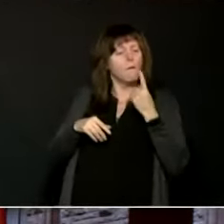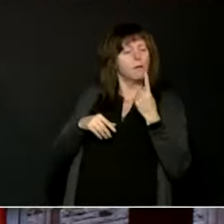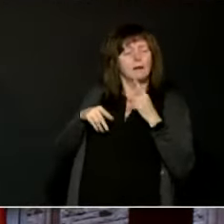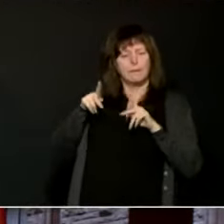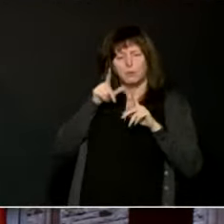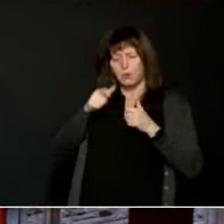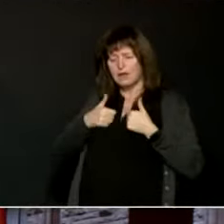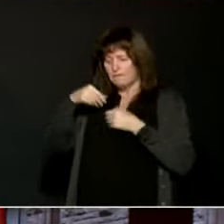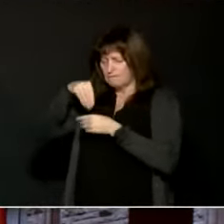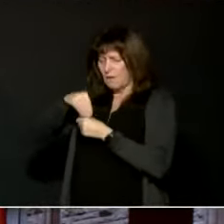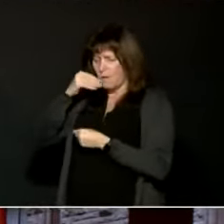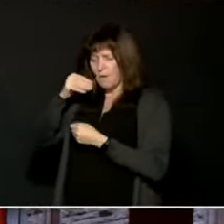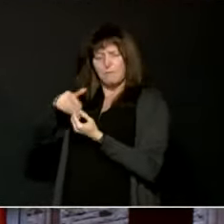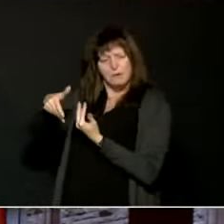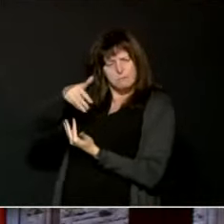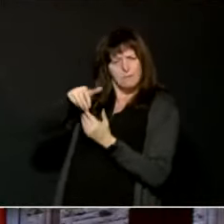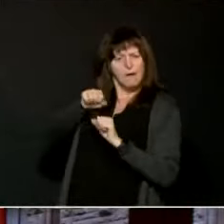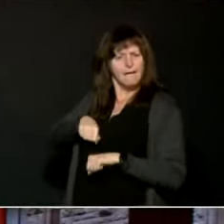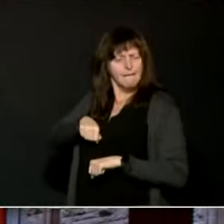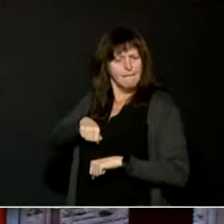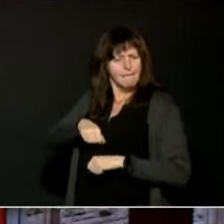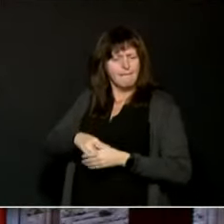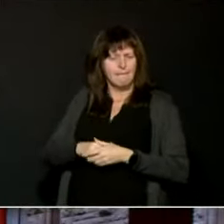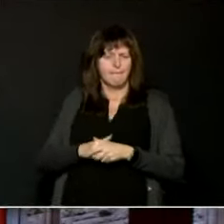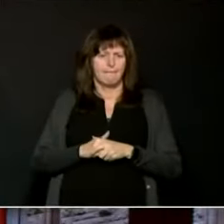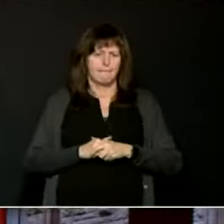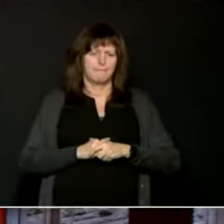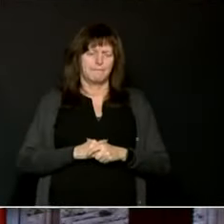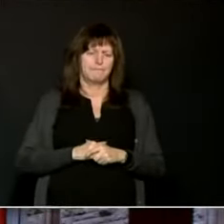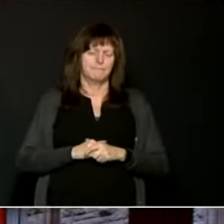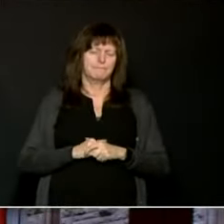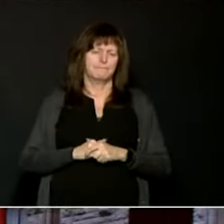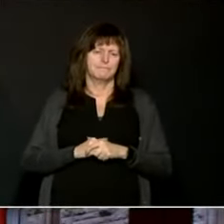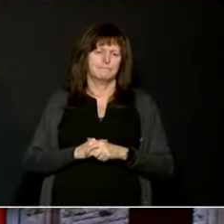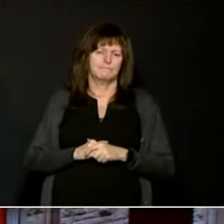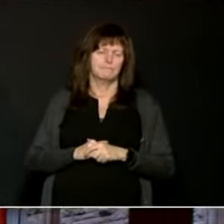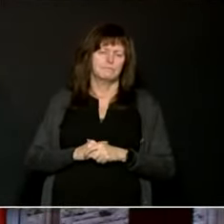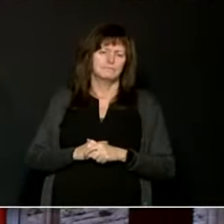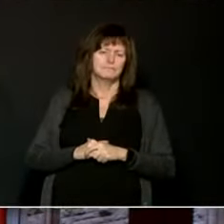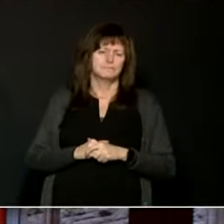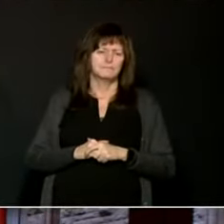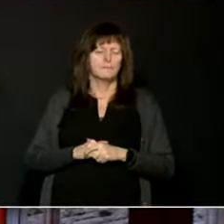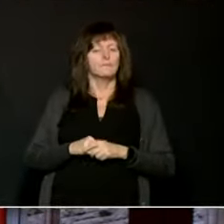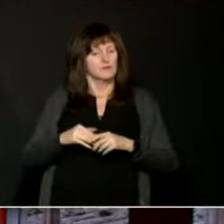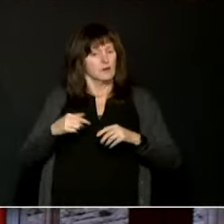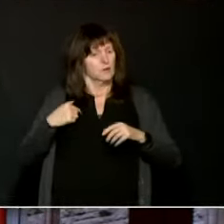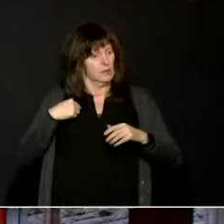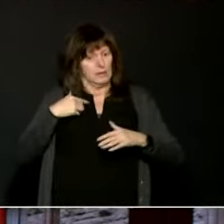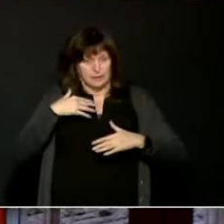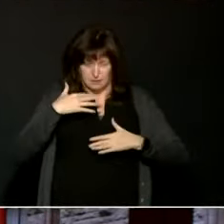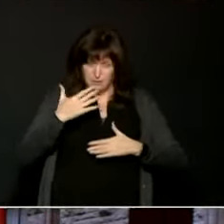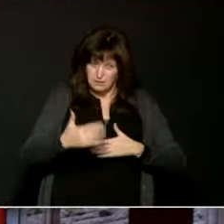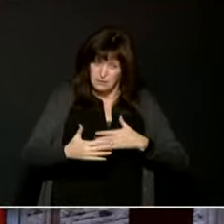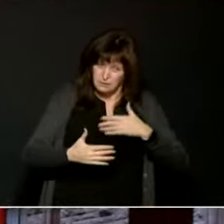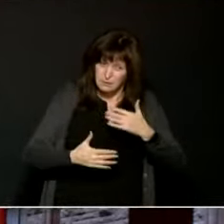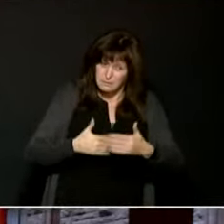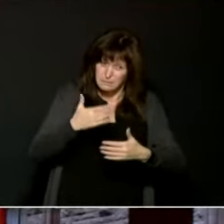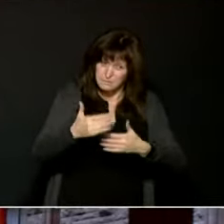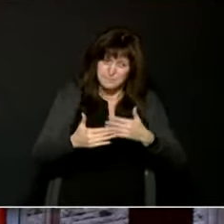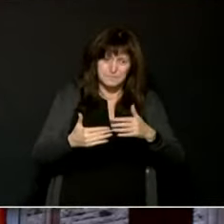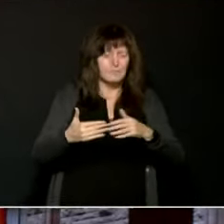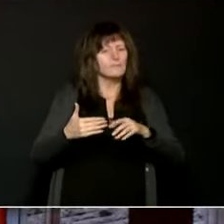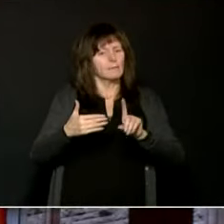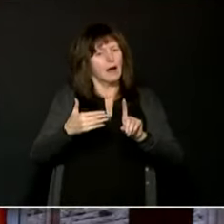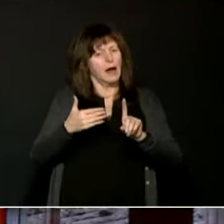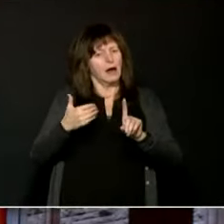We are still looking at how we will go use the emergency brake if and when necessary to move even more quickly to bring things under